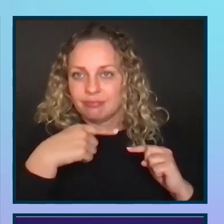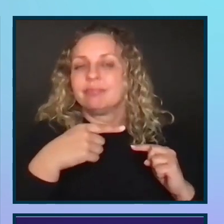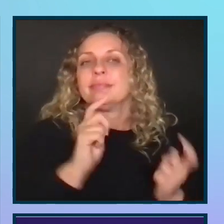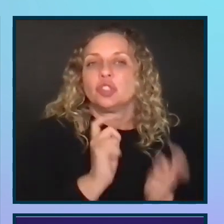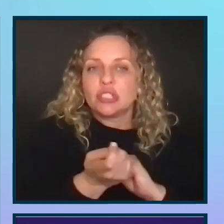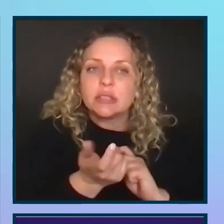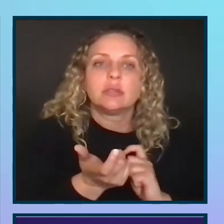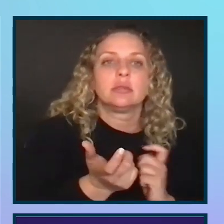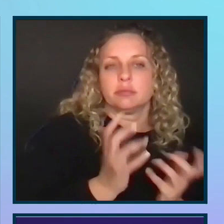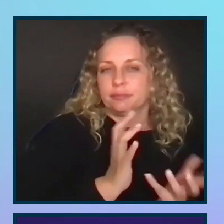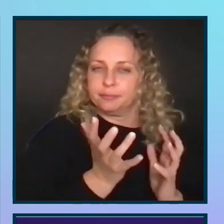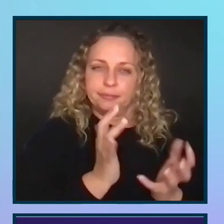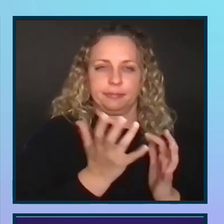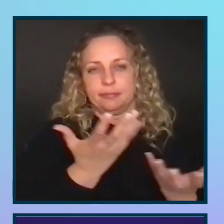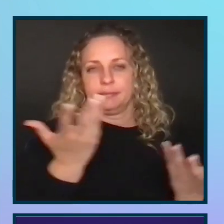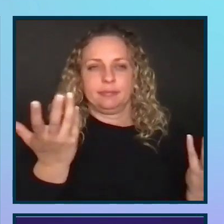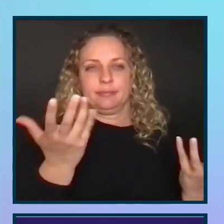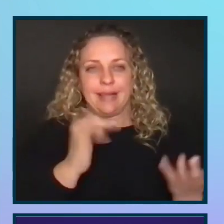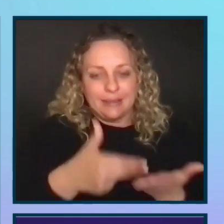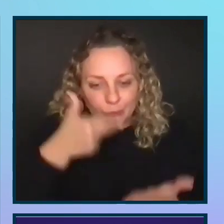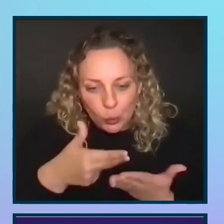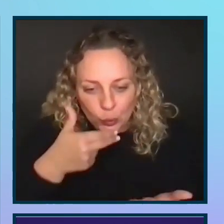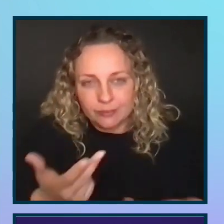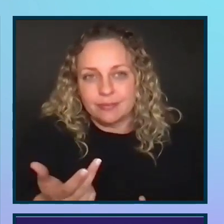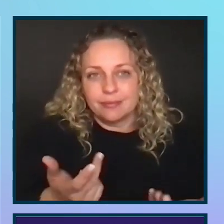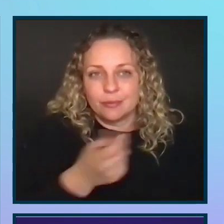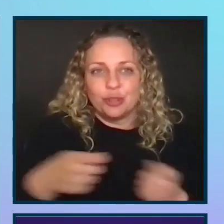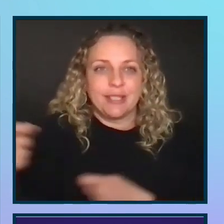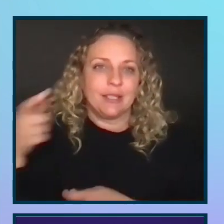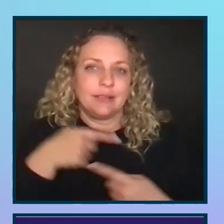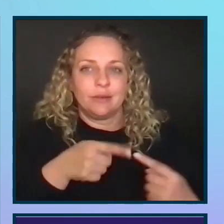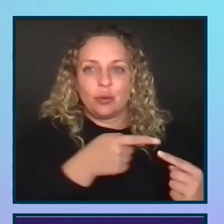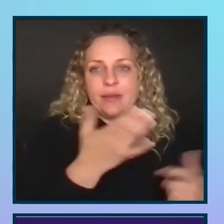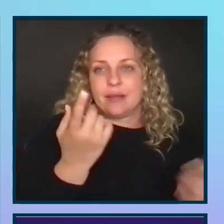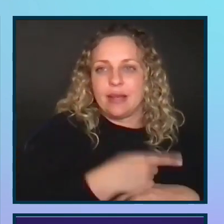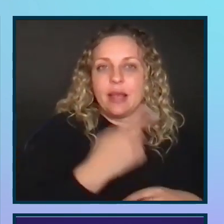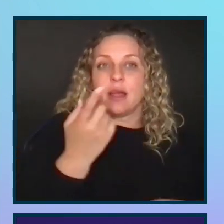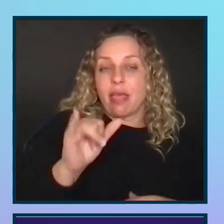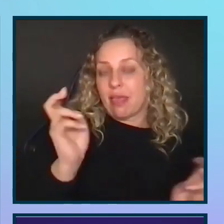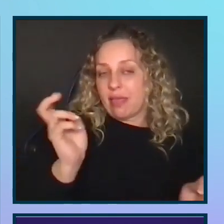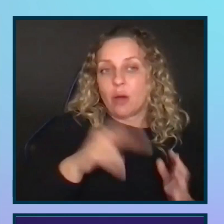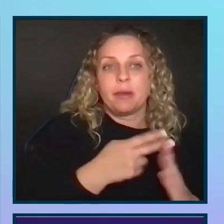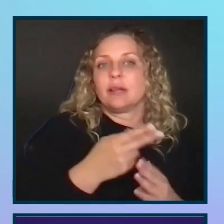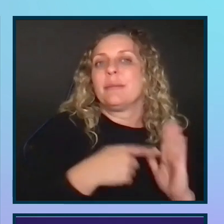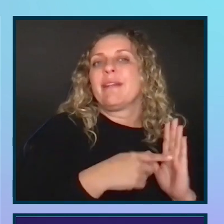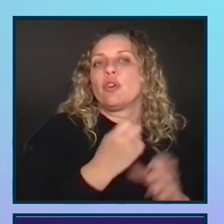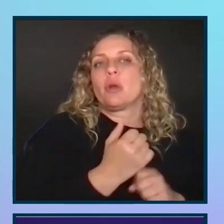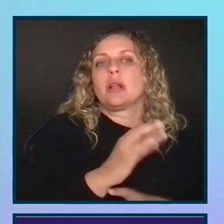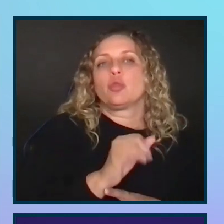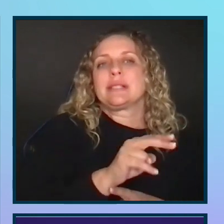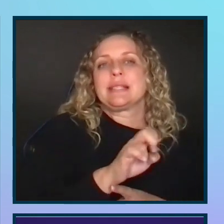and shift, and our spoons change throughout the day. So for those of you who don't know, spoon theory is a metaphor created by